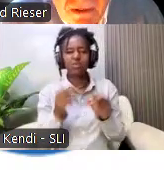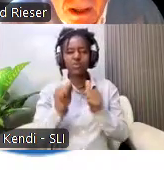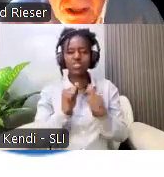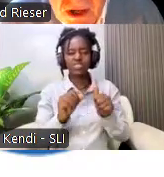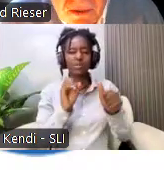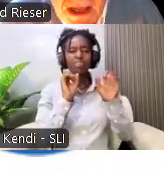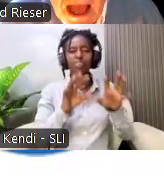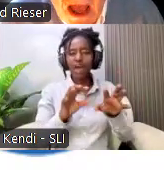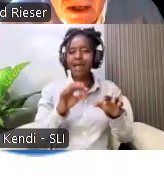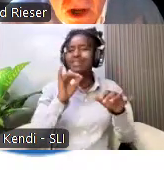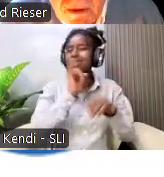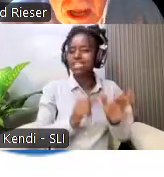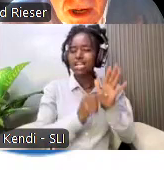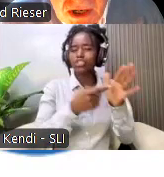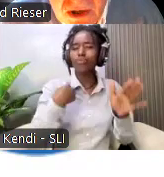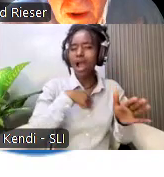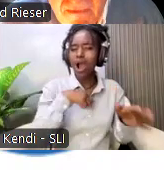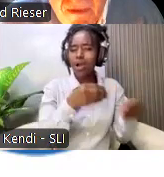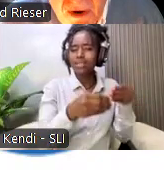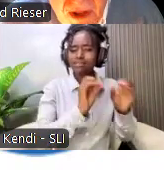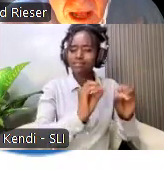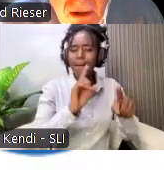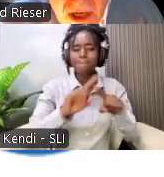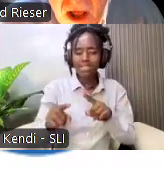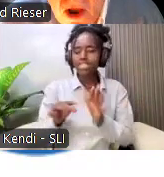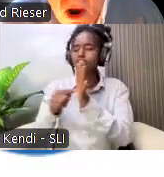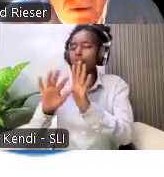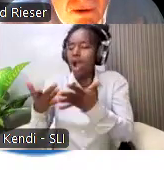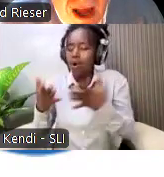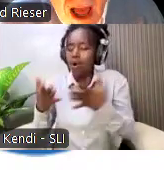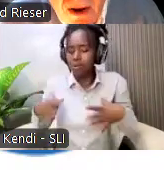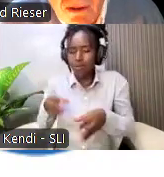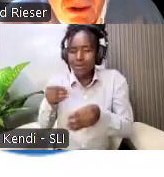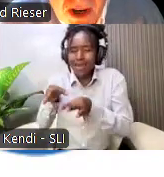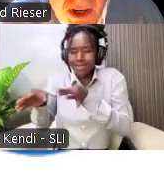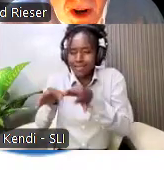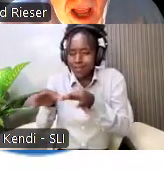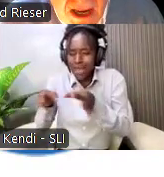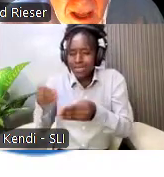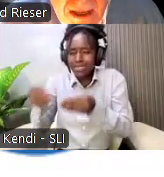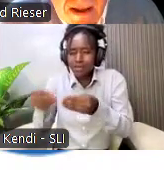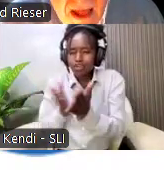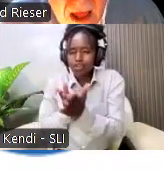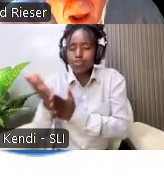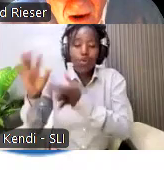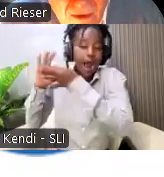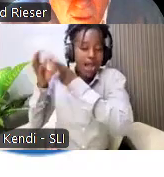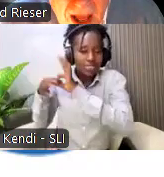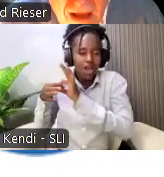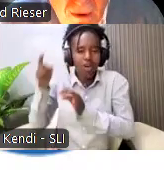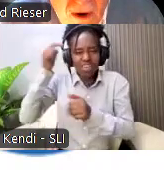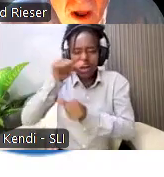It's everything to do with interpretations of it through the culture, often relying on traditional ideas